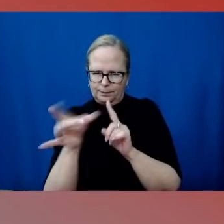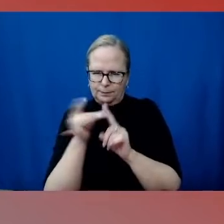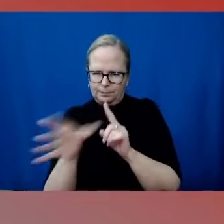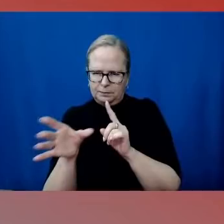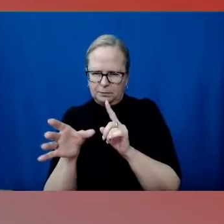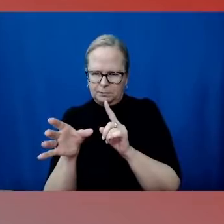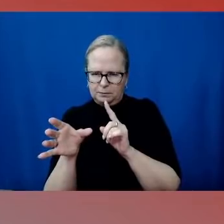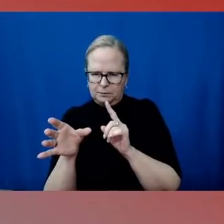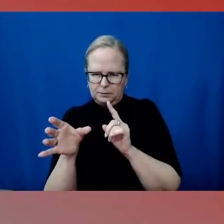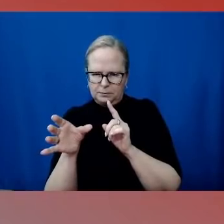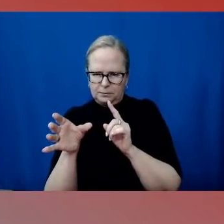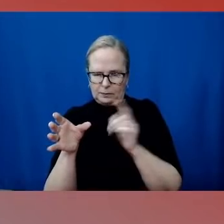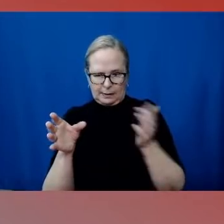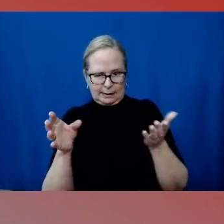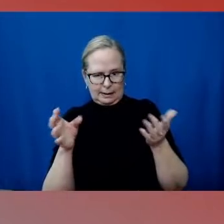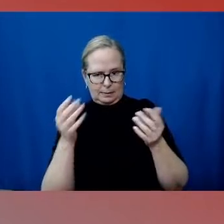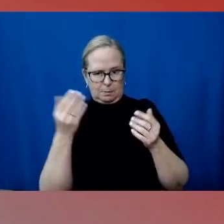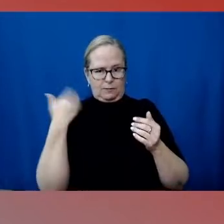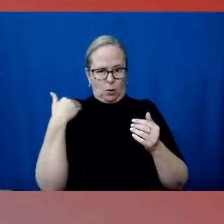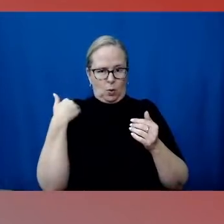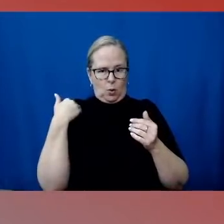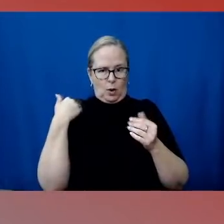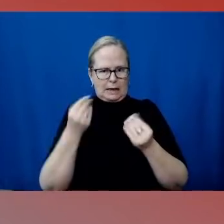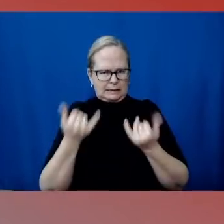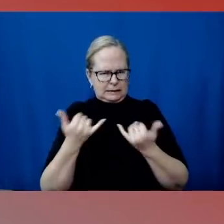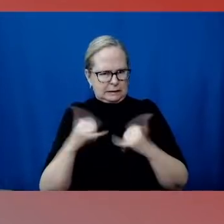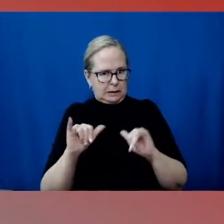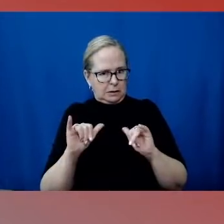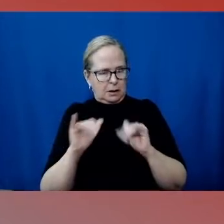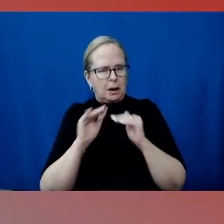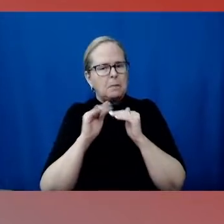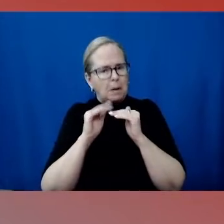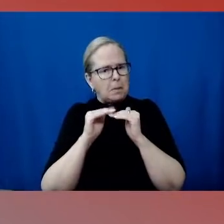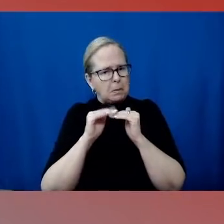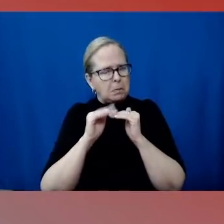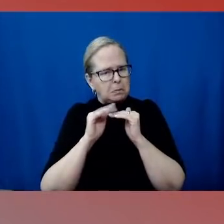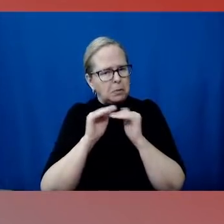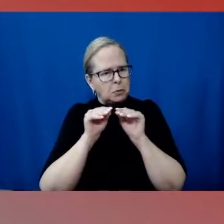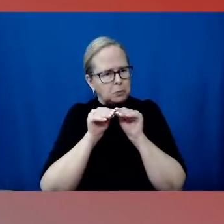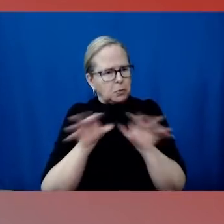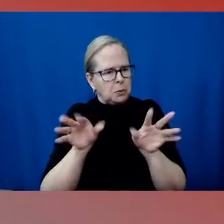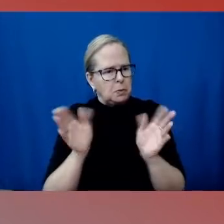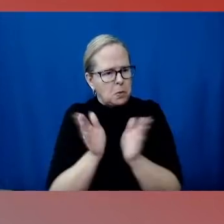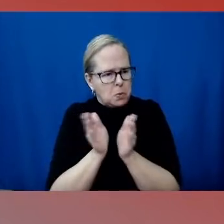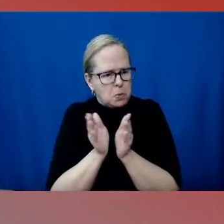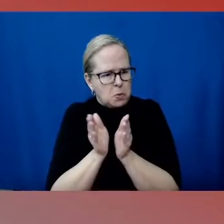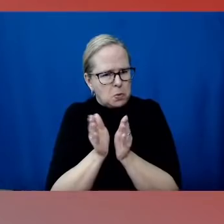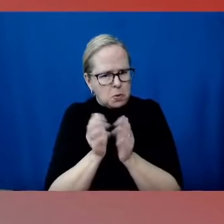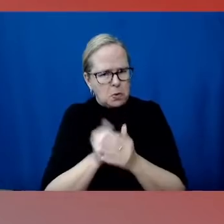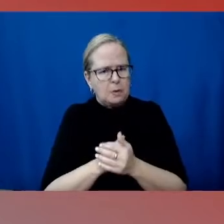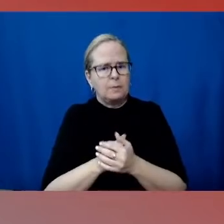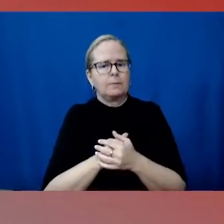had and they still have minimal spread of COVID. Next slide, please.